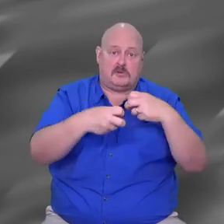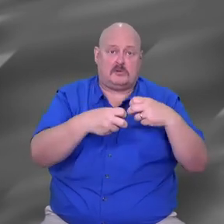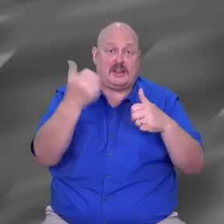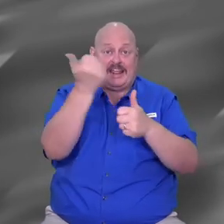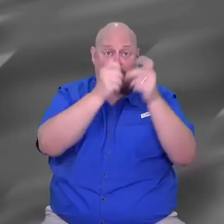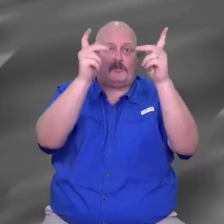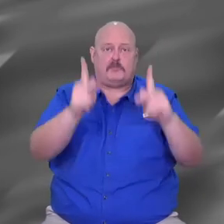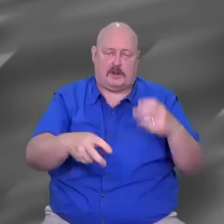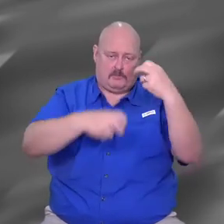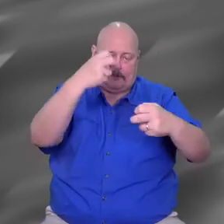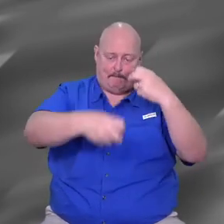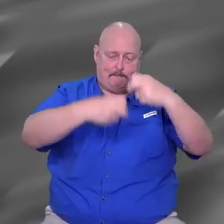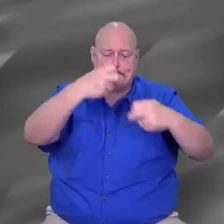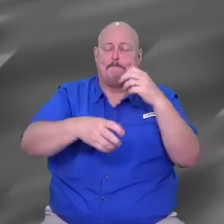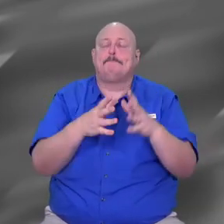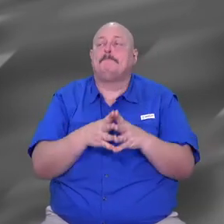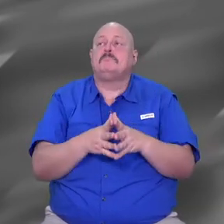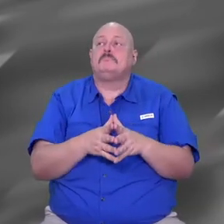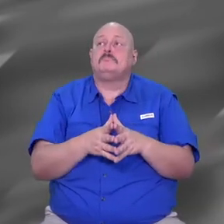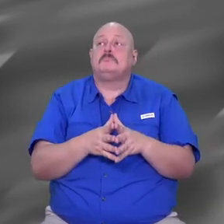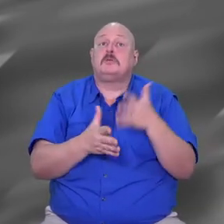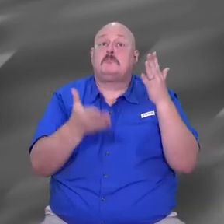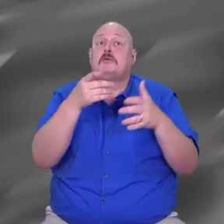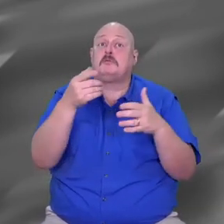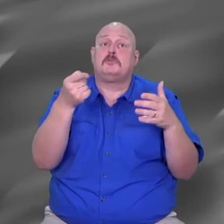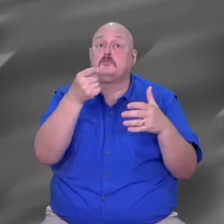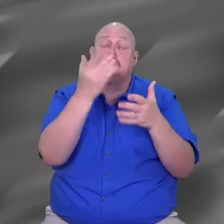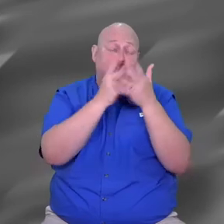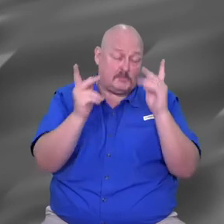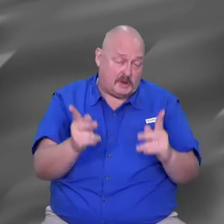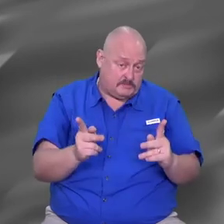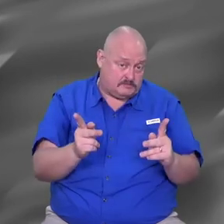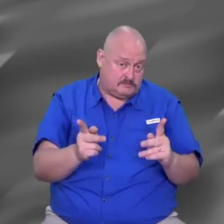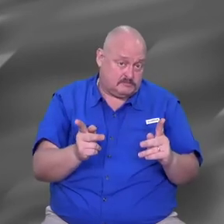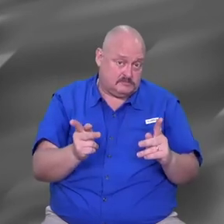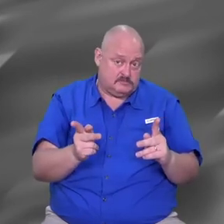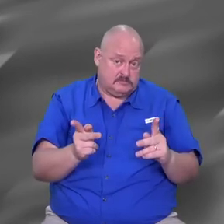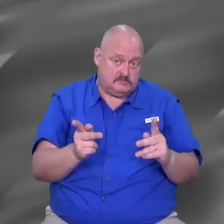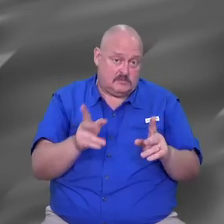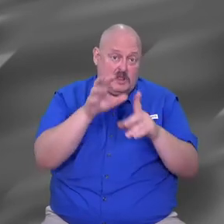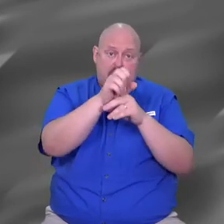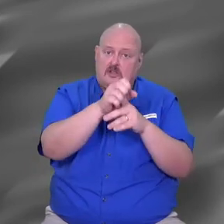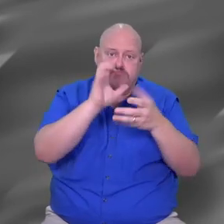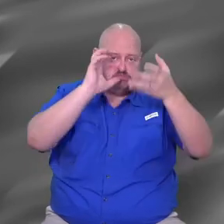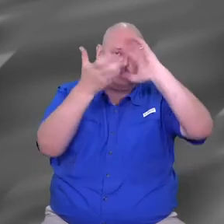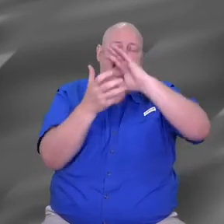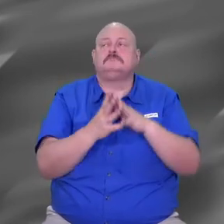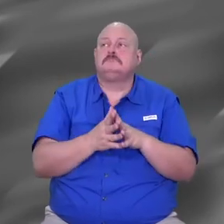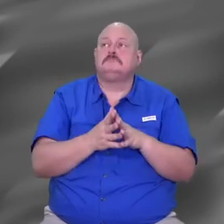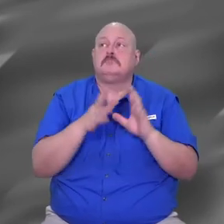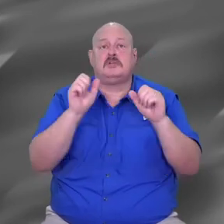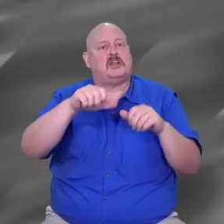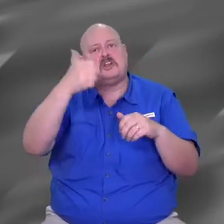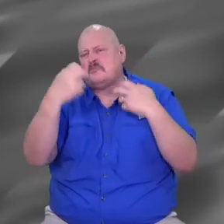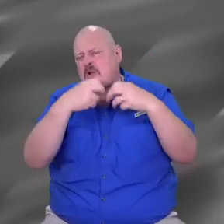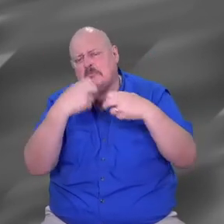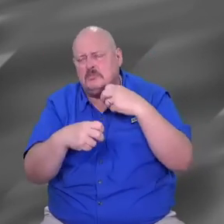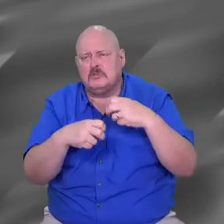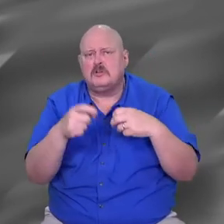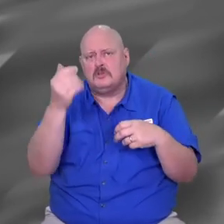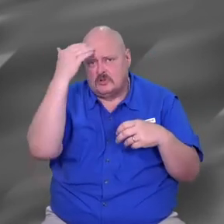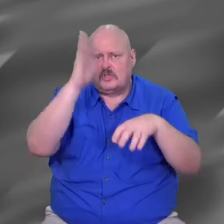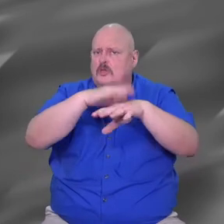everybody problem. And maybe you or somebody is caught up in a mess. It can be on another issue. But you know